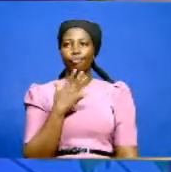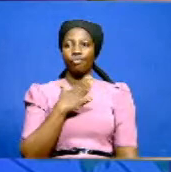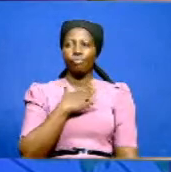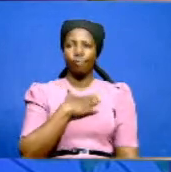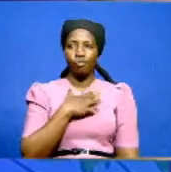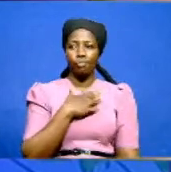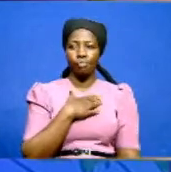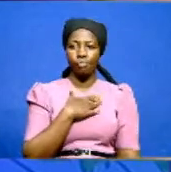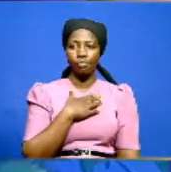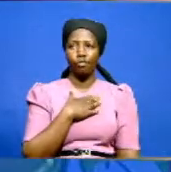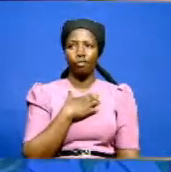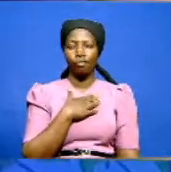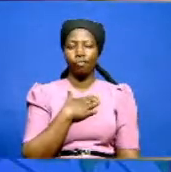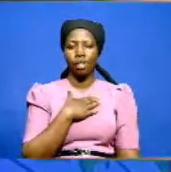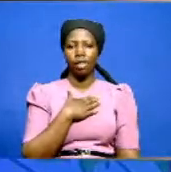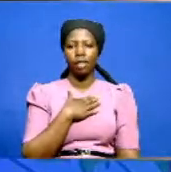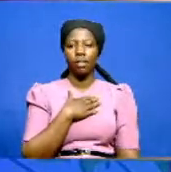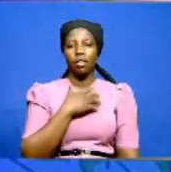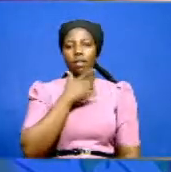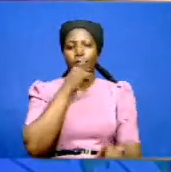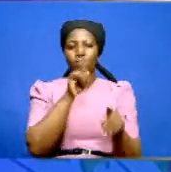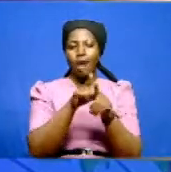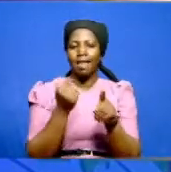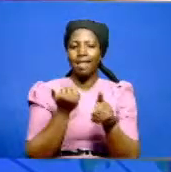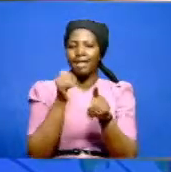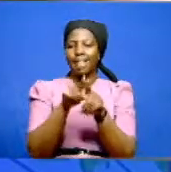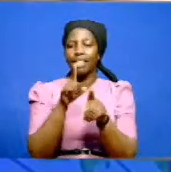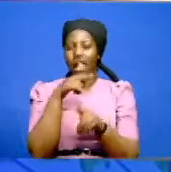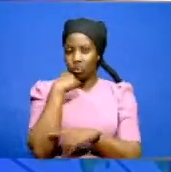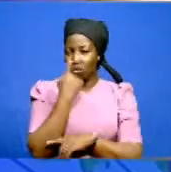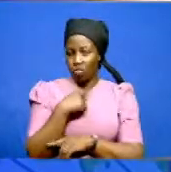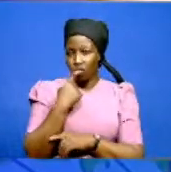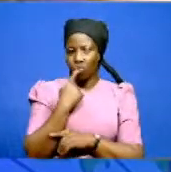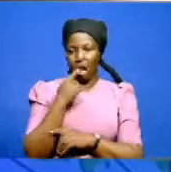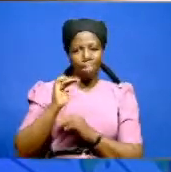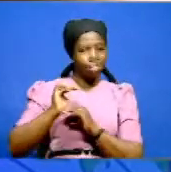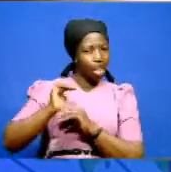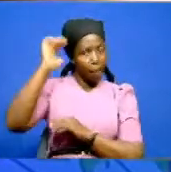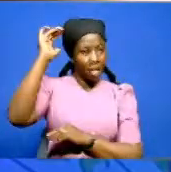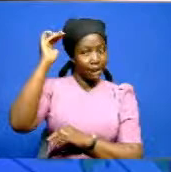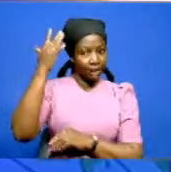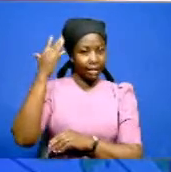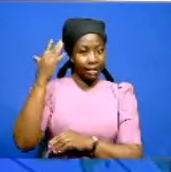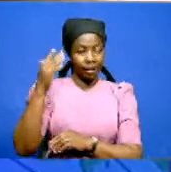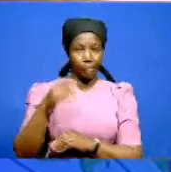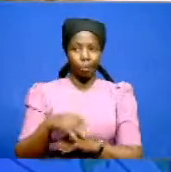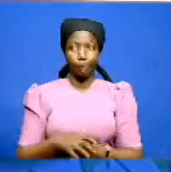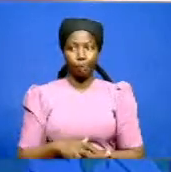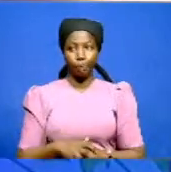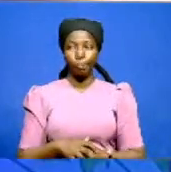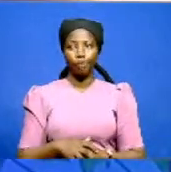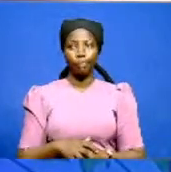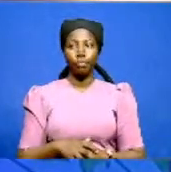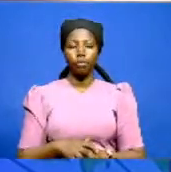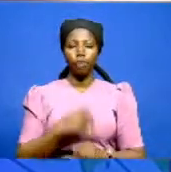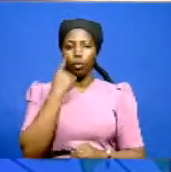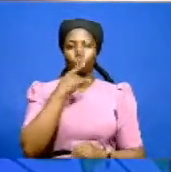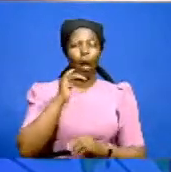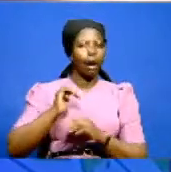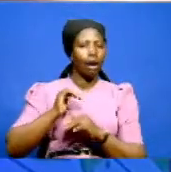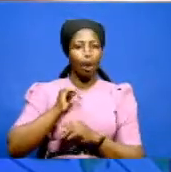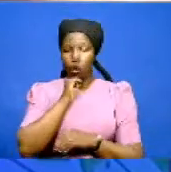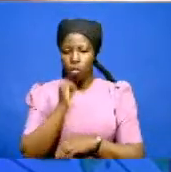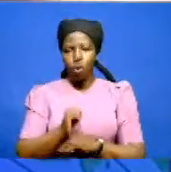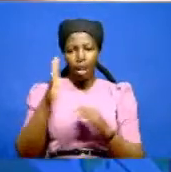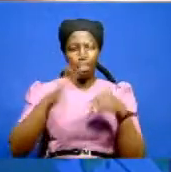My siblings, who are, you know, the older ones, the ones just older than me or just